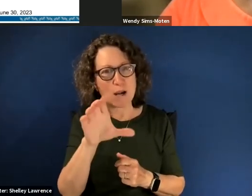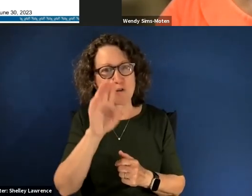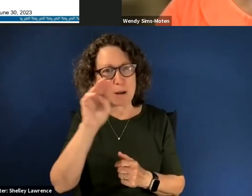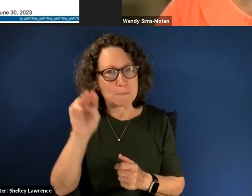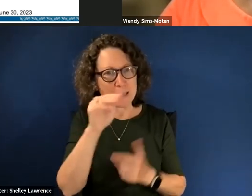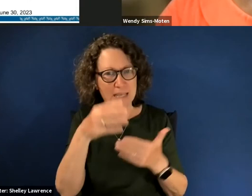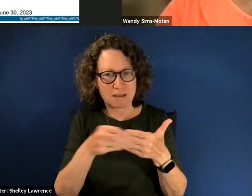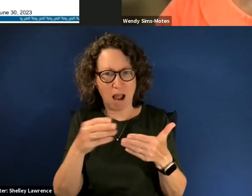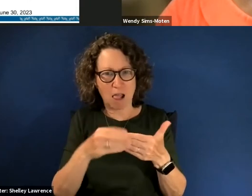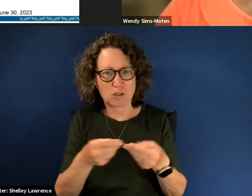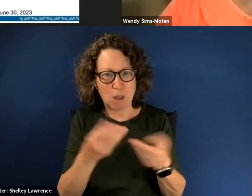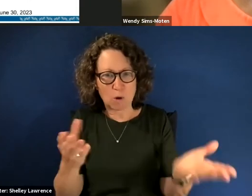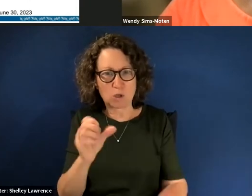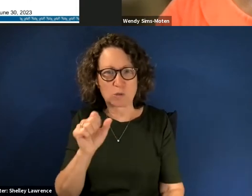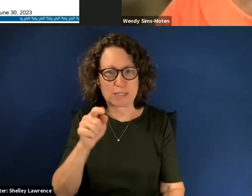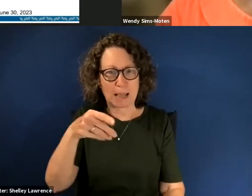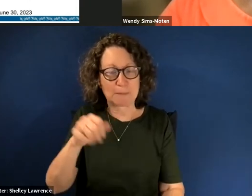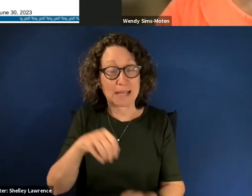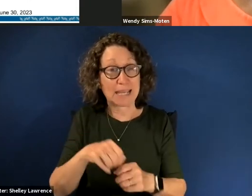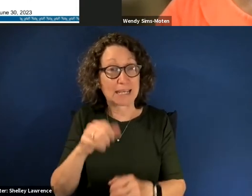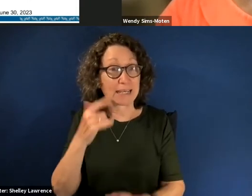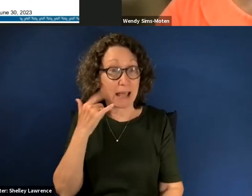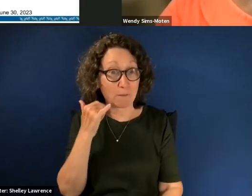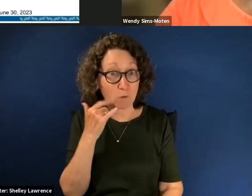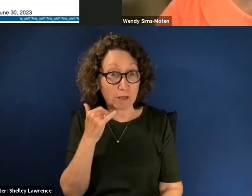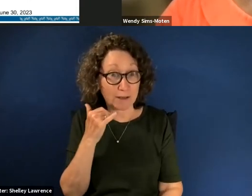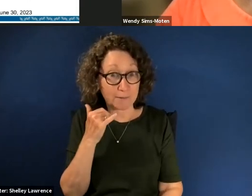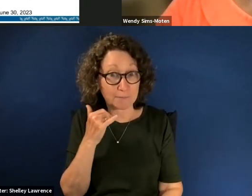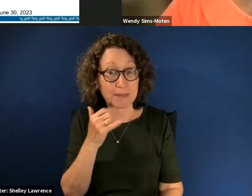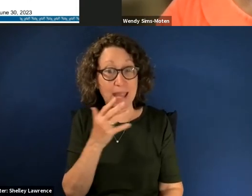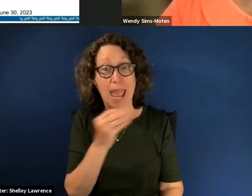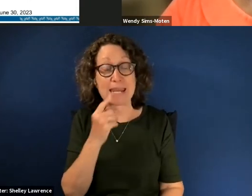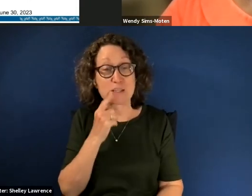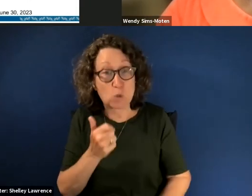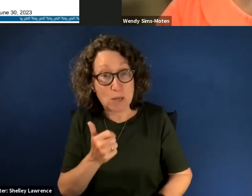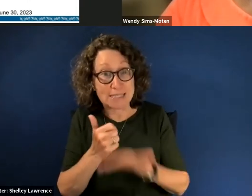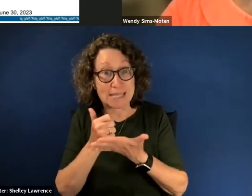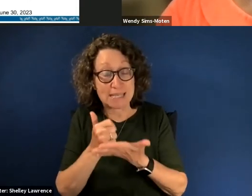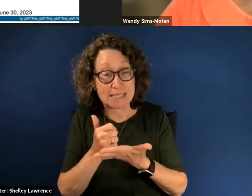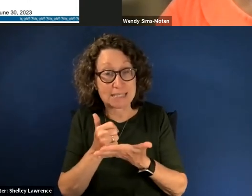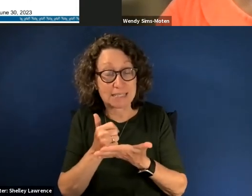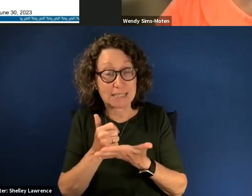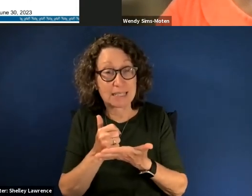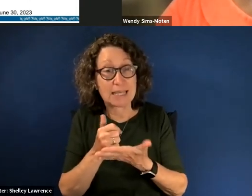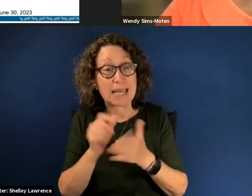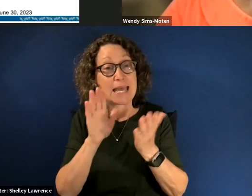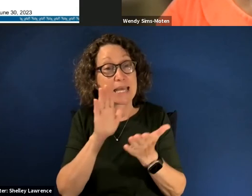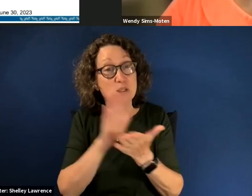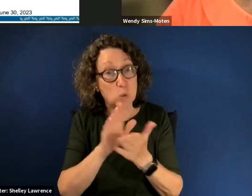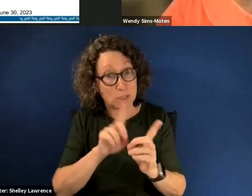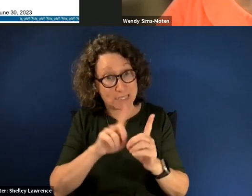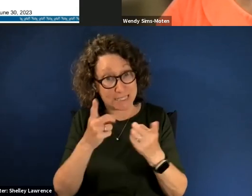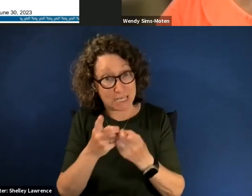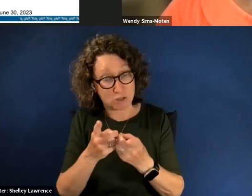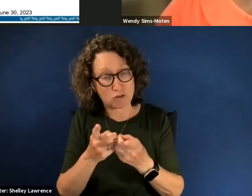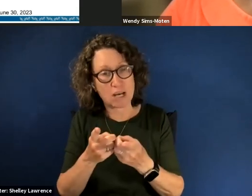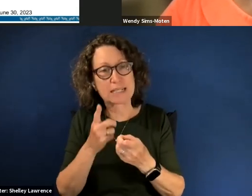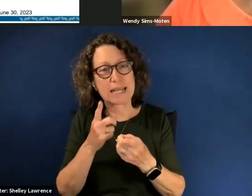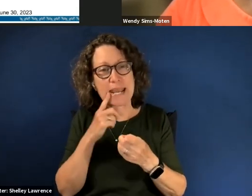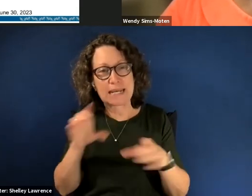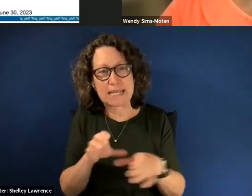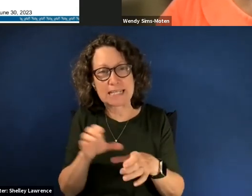million that's going to go to SELPAs in the state of California, and it's to assist districts in